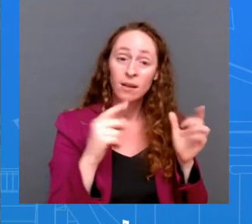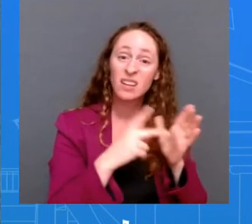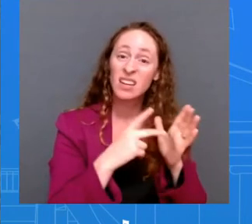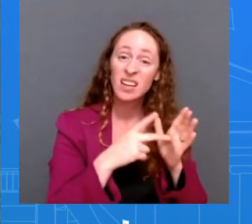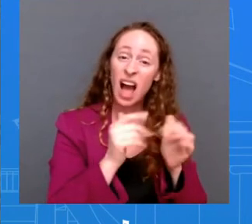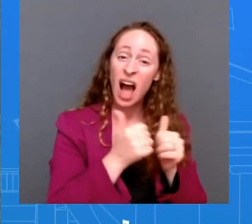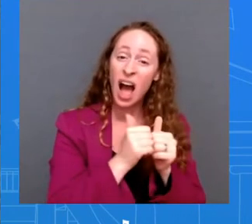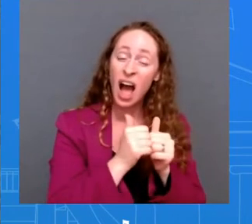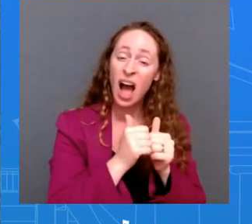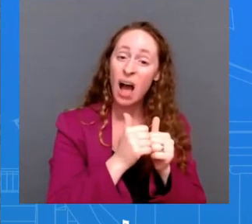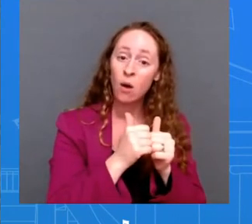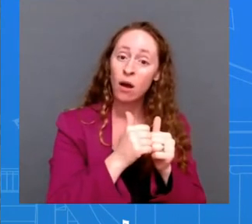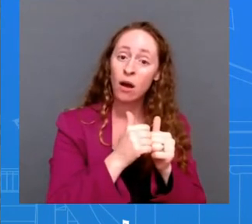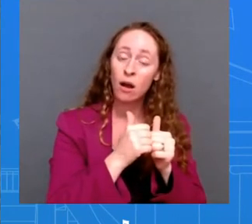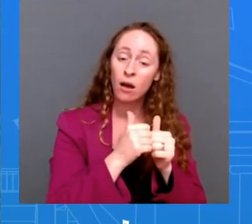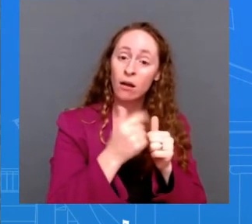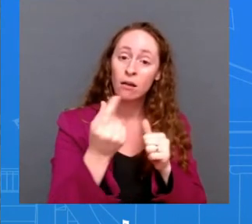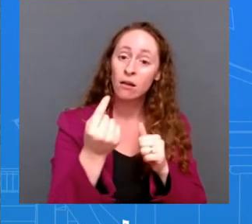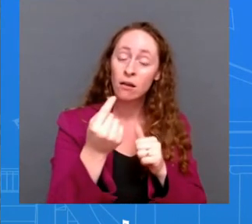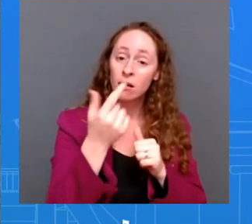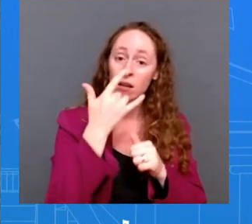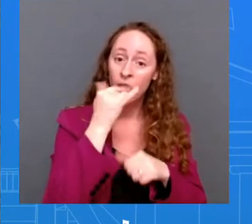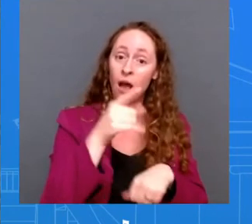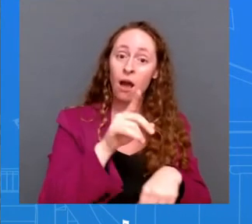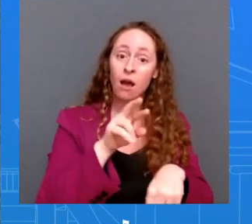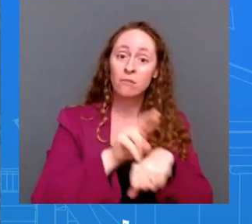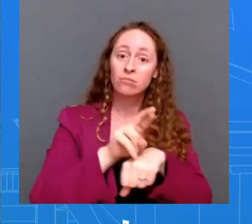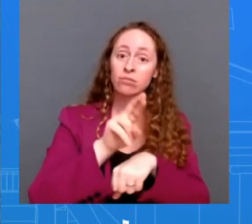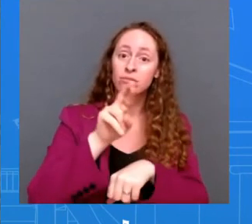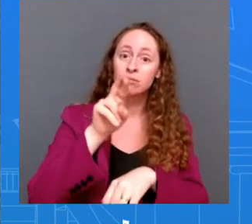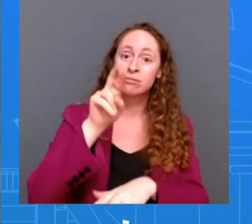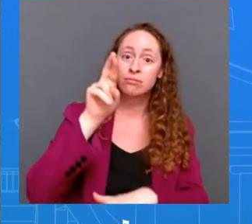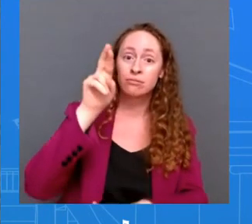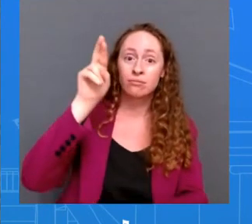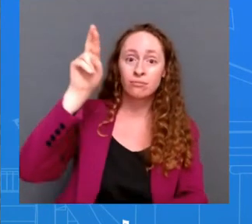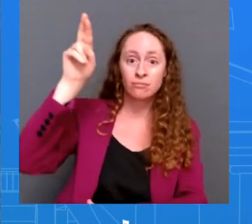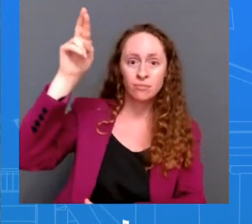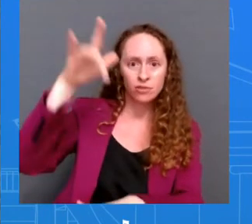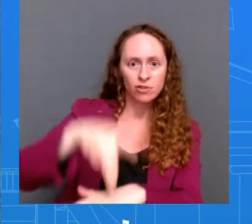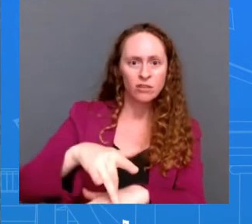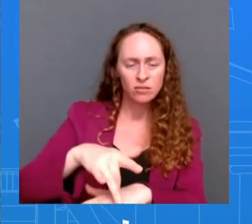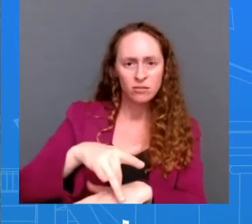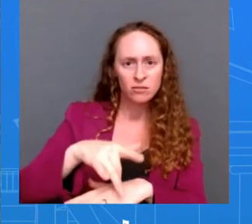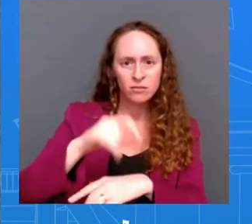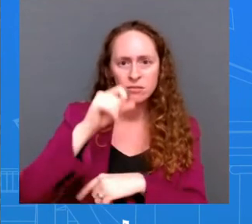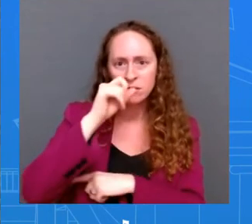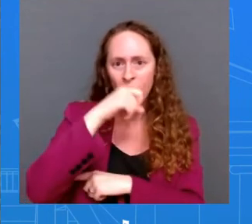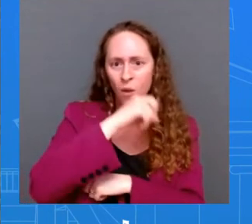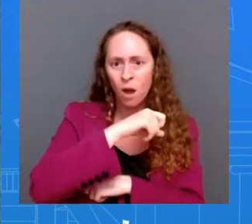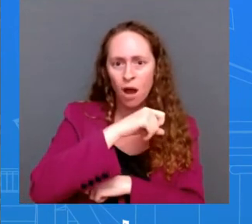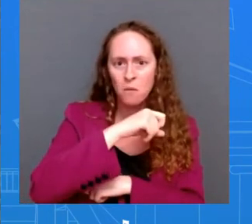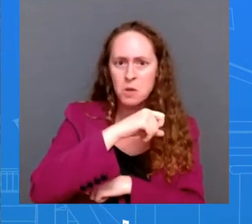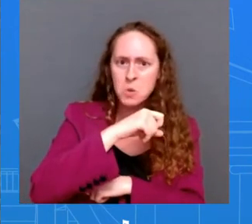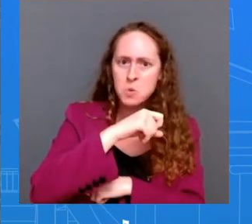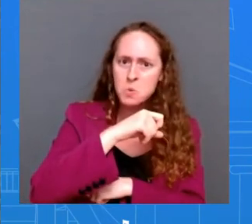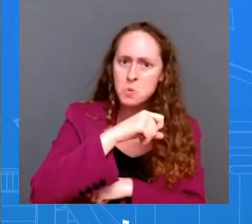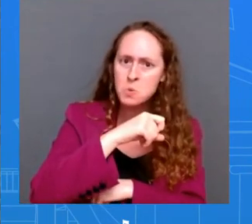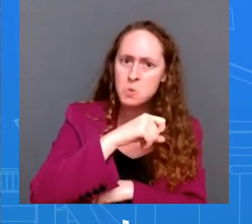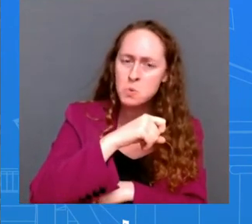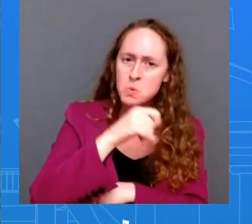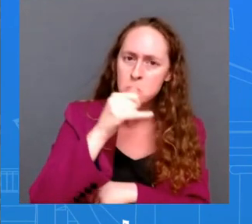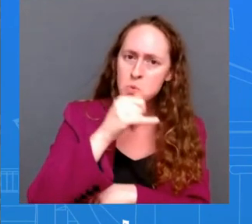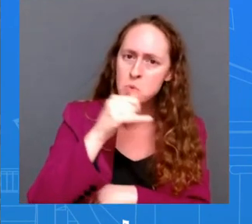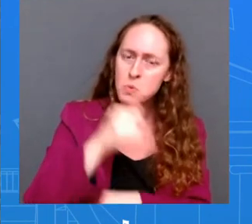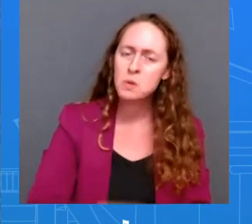they're just taking the temperature up, right? They're boiling the frog, right? They're taking the temperature up to a higher level with perhaps